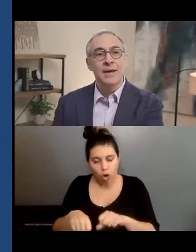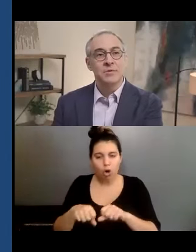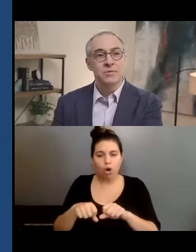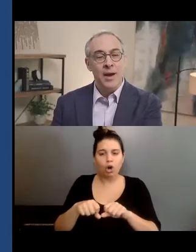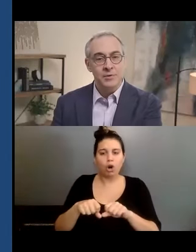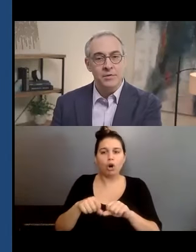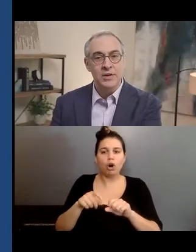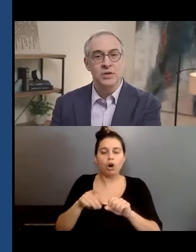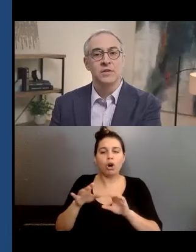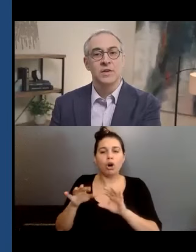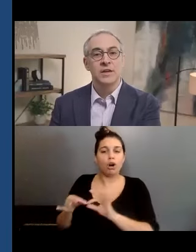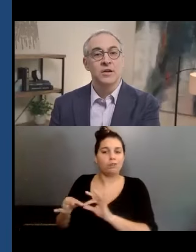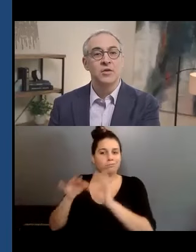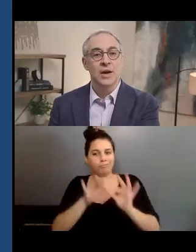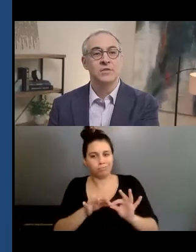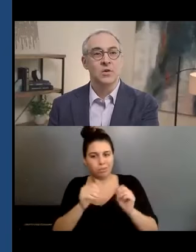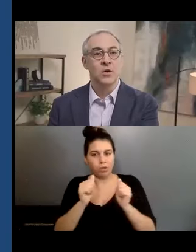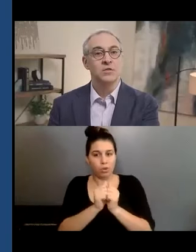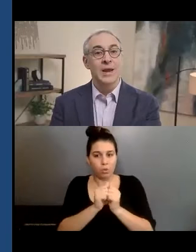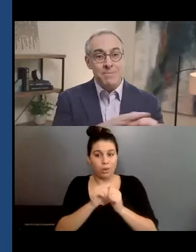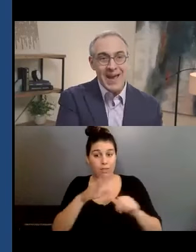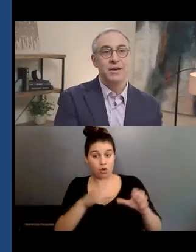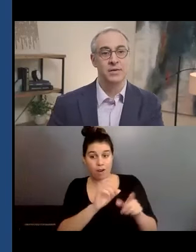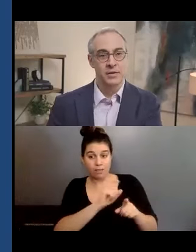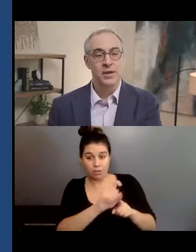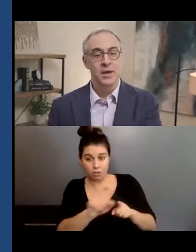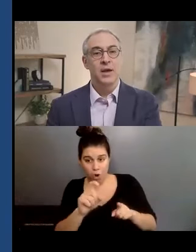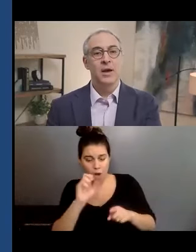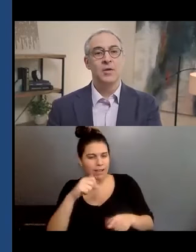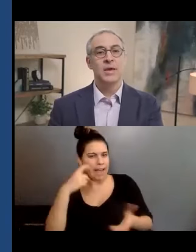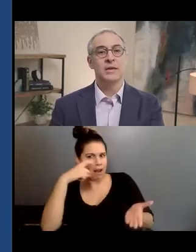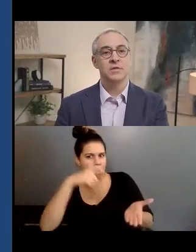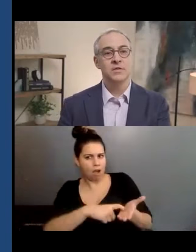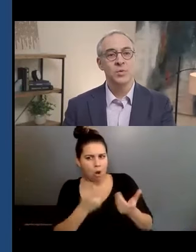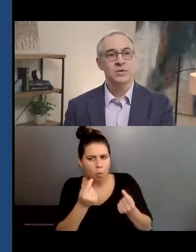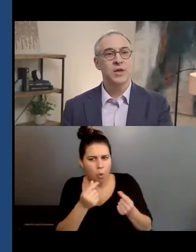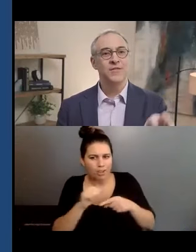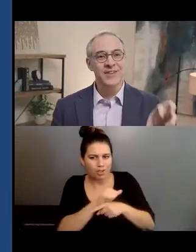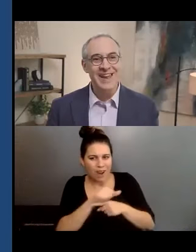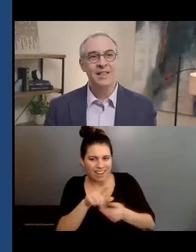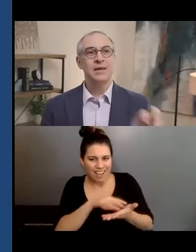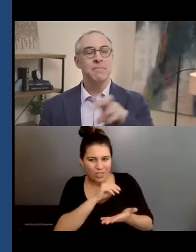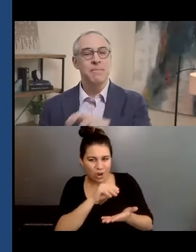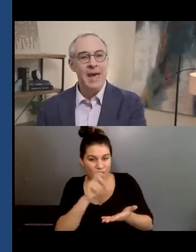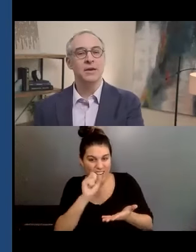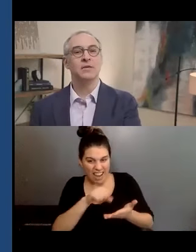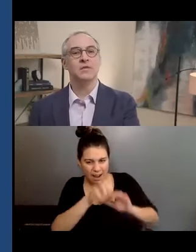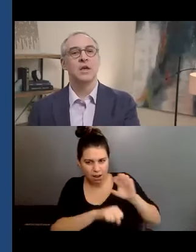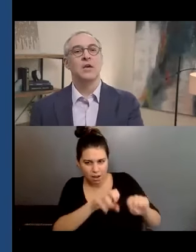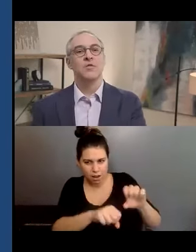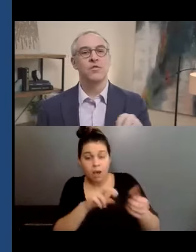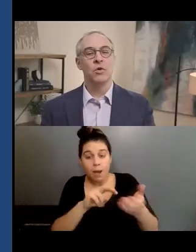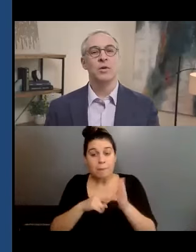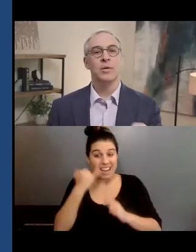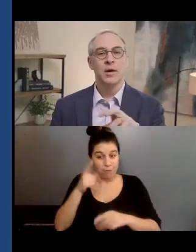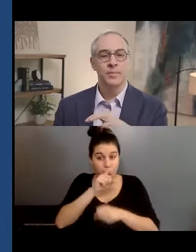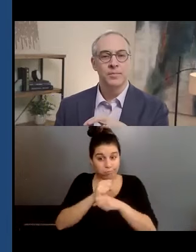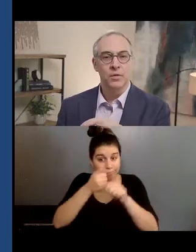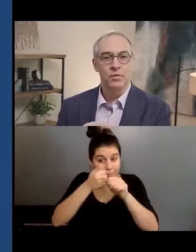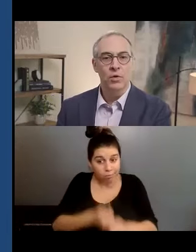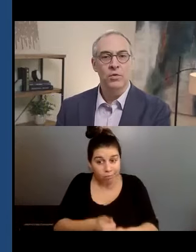observed observations in their crisis calls. So it mattered. And so this is where we saw that fidelity matters